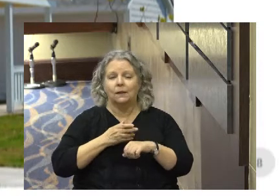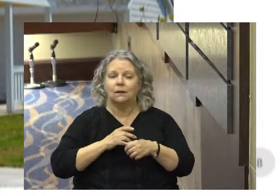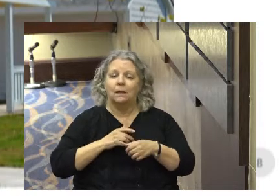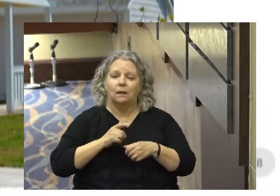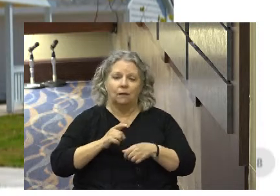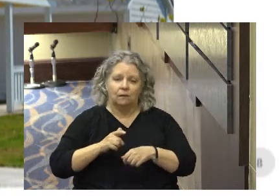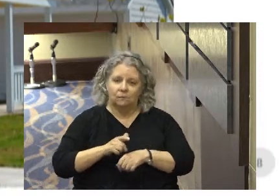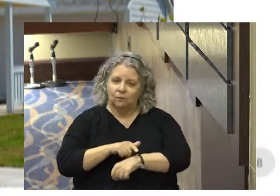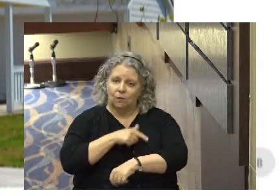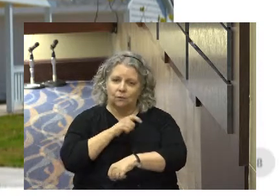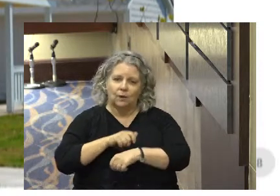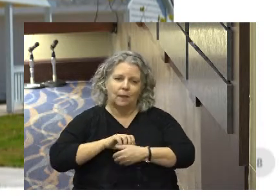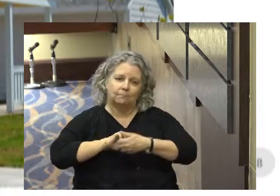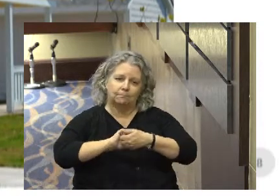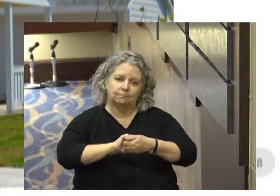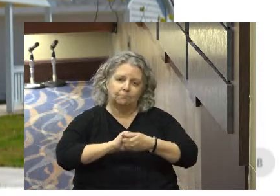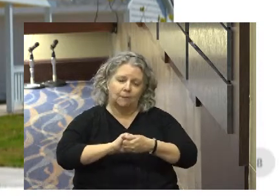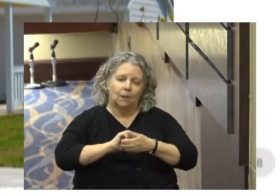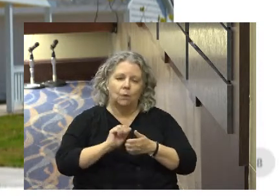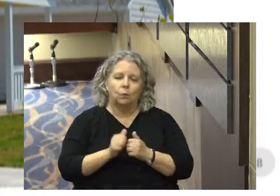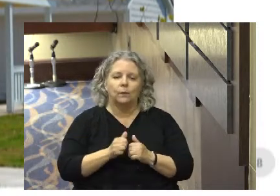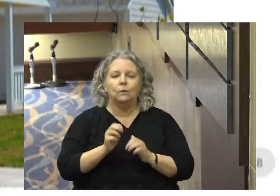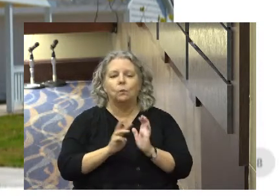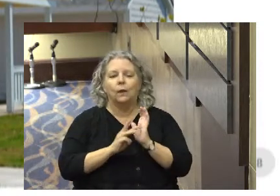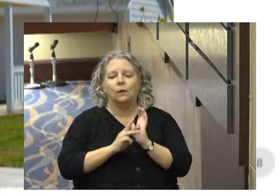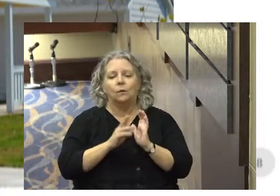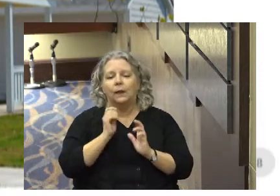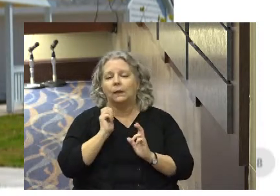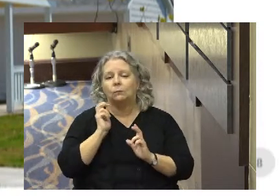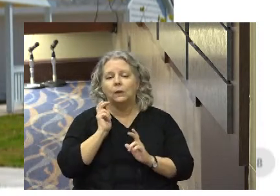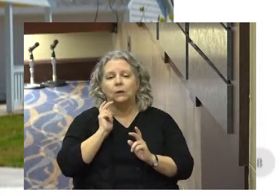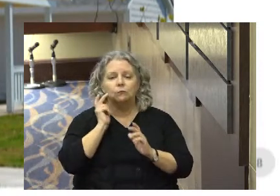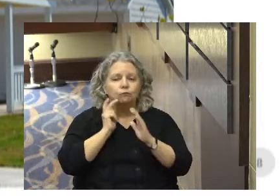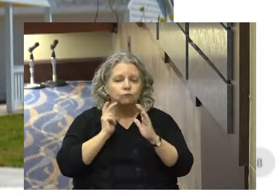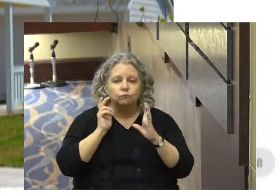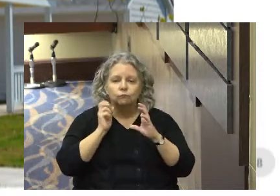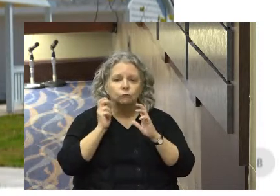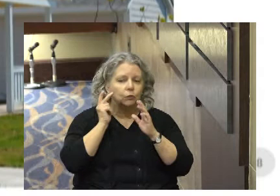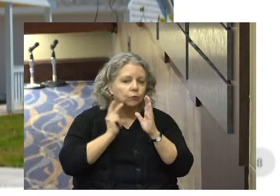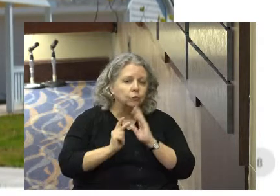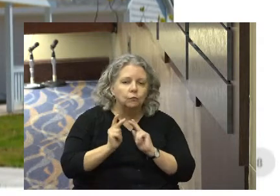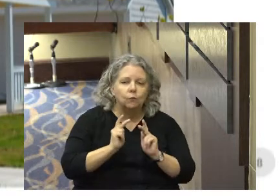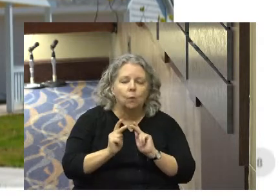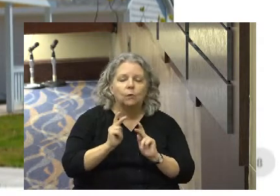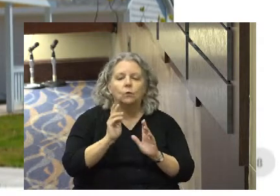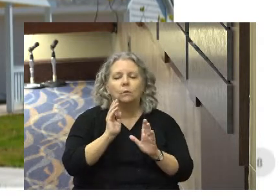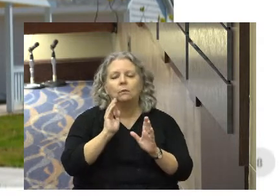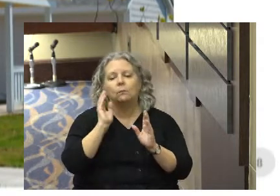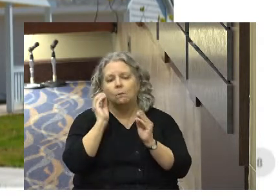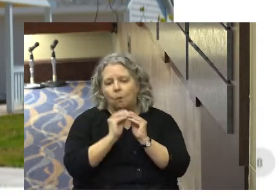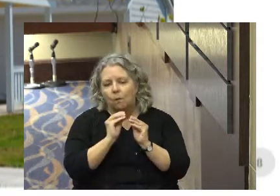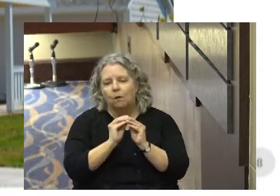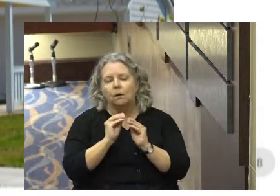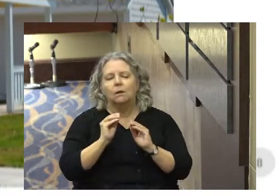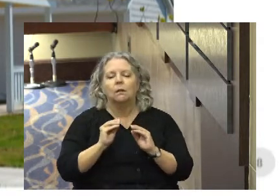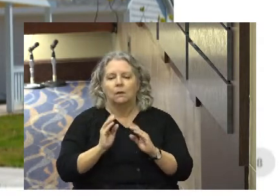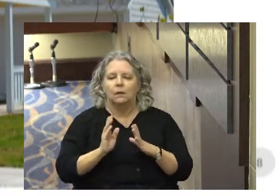forward to building on that in the future as we build more stable, healthy communities through home ownership.